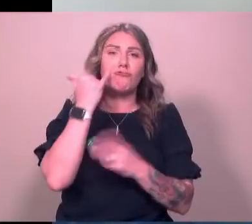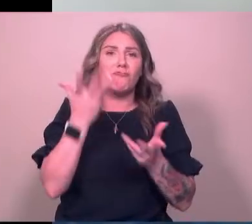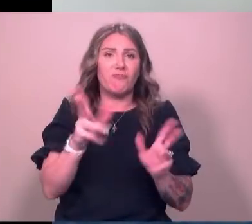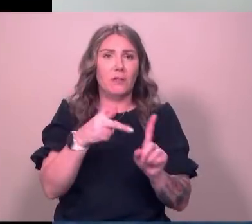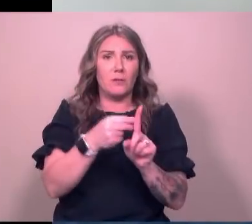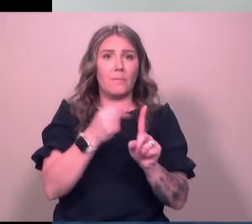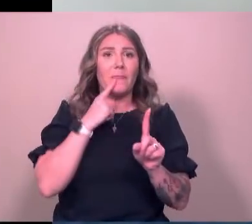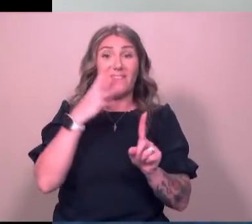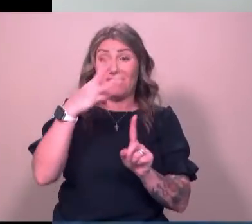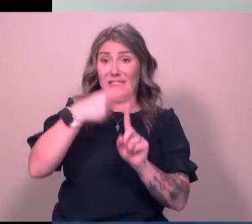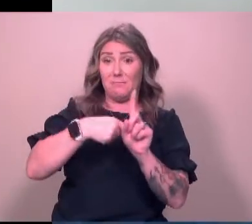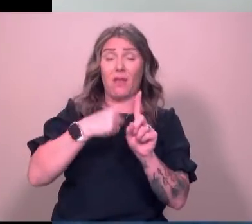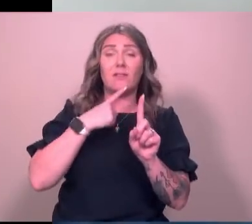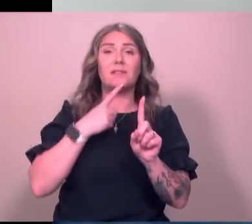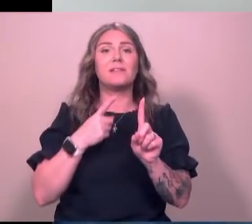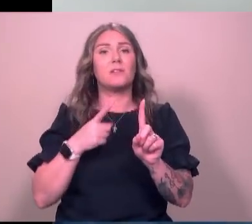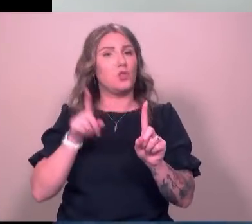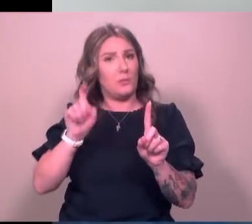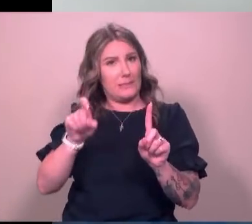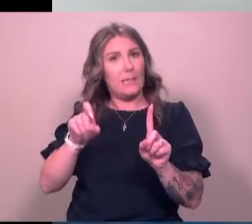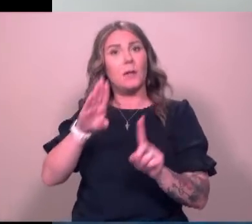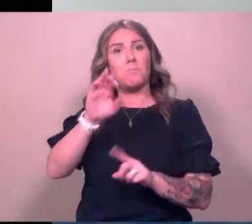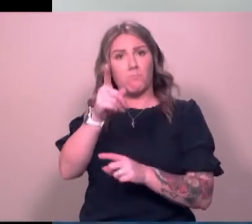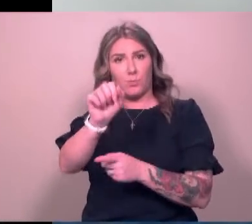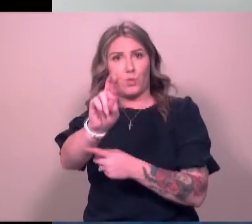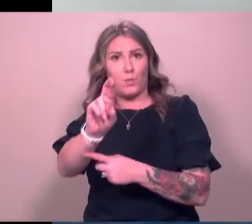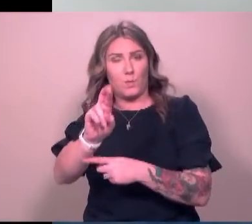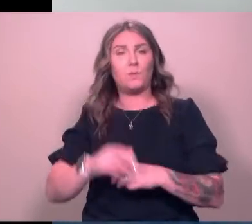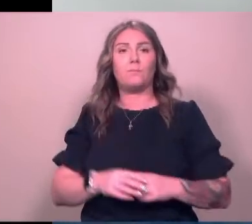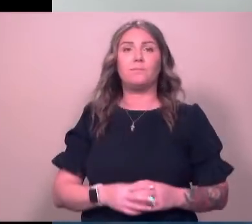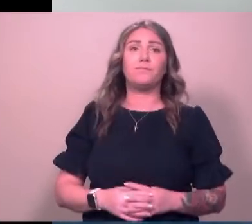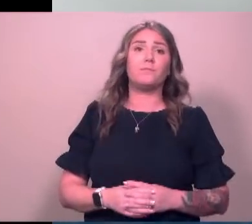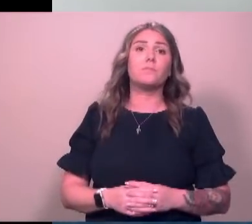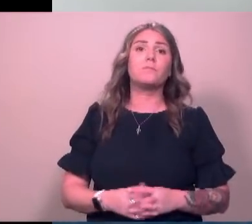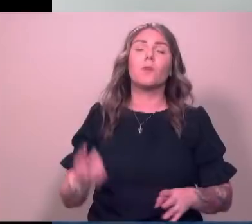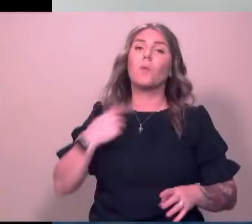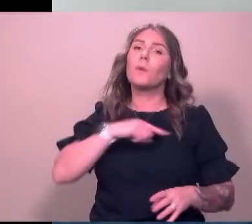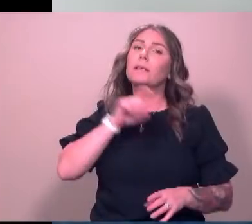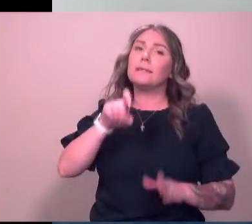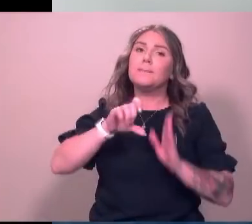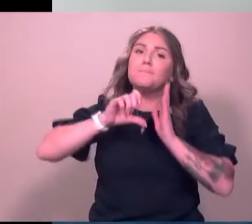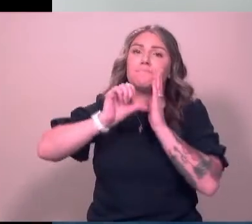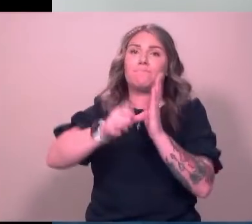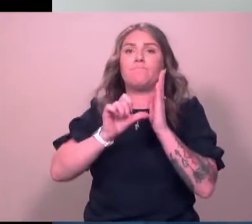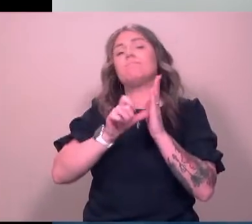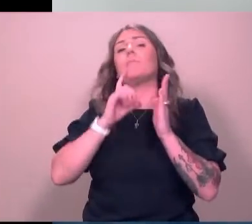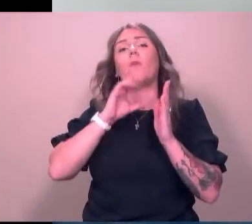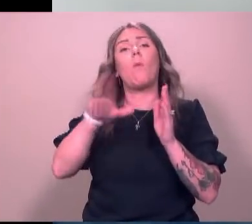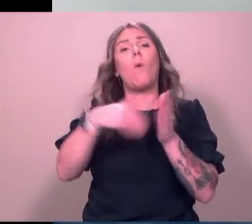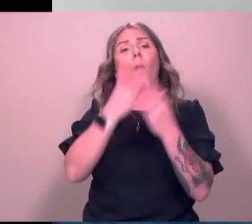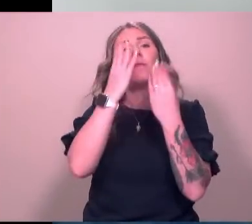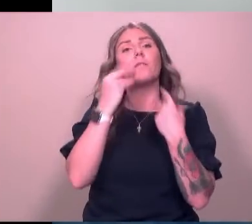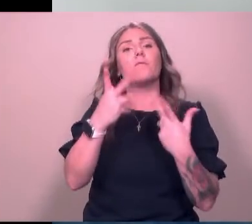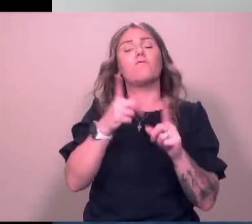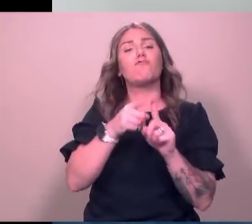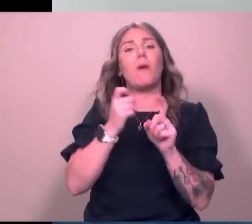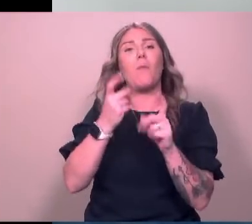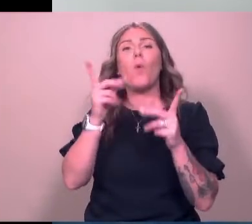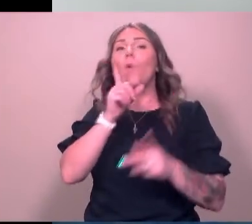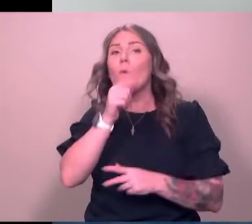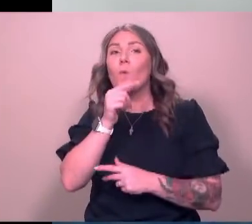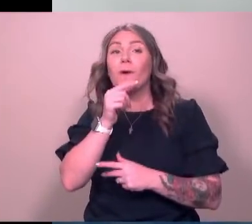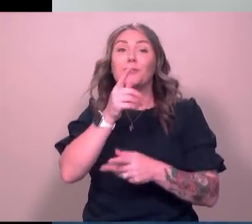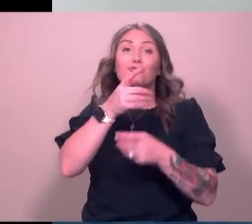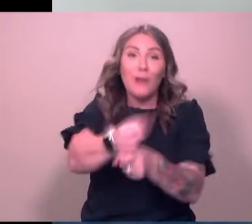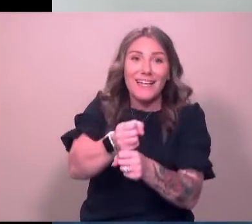it's been 6 months or so, gosh, you need a booster. So we need to reiterate this and get the information from trusted resources.